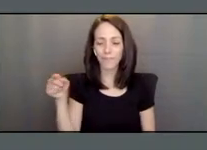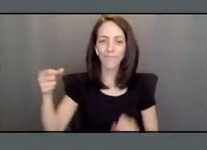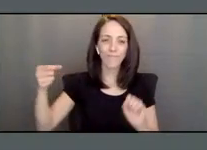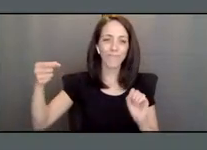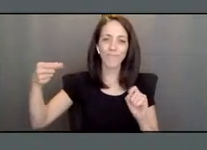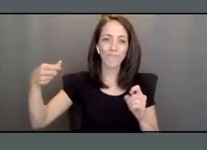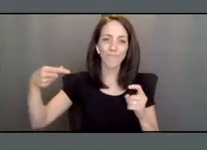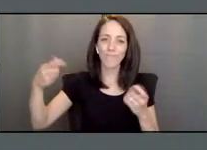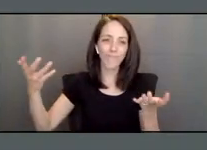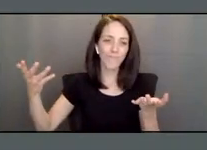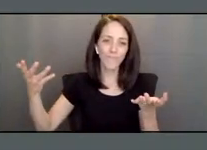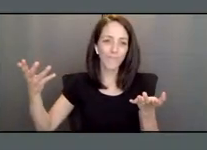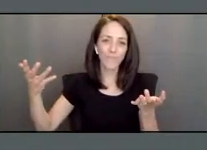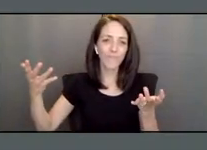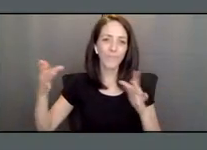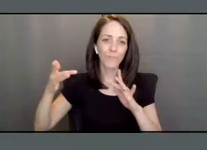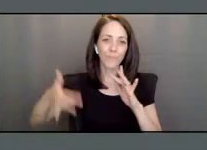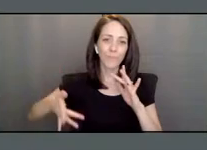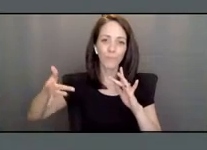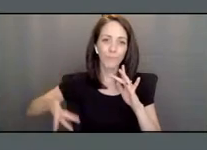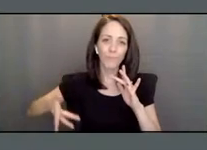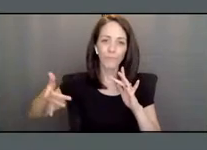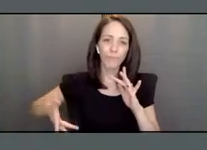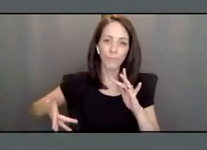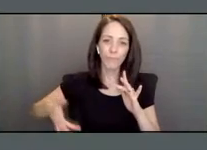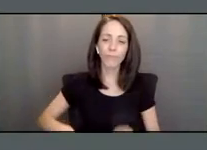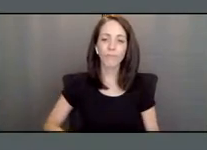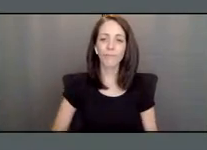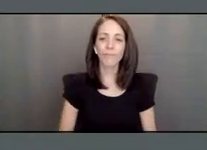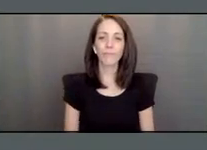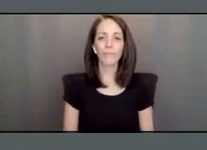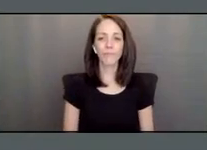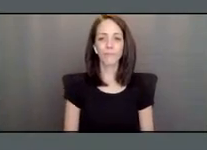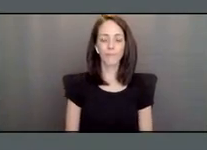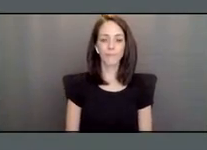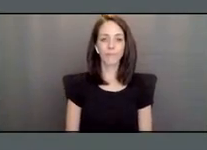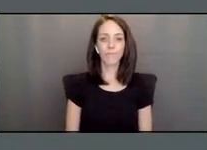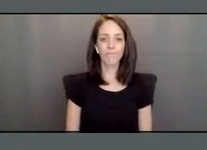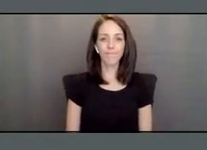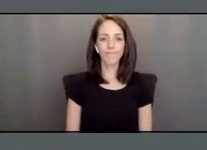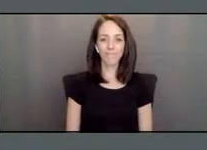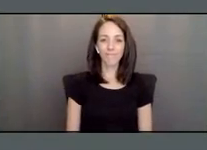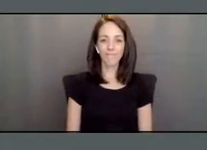There also have been unexplained aerial phenomena, so you never know.